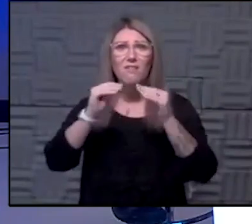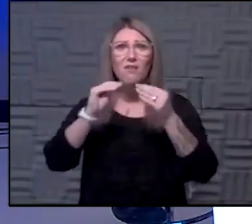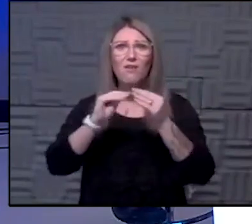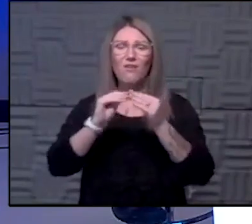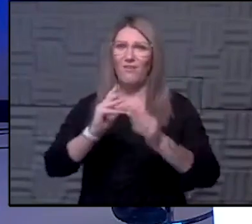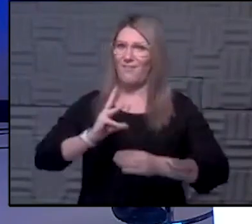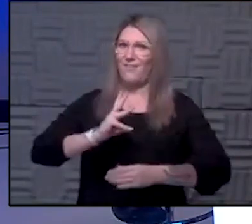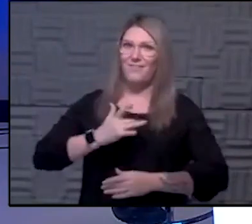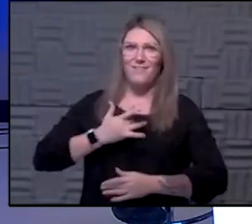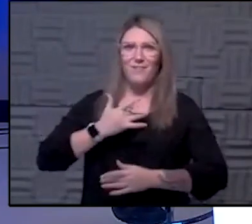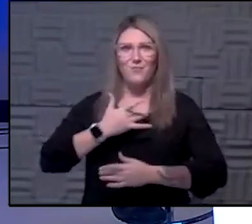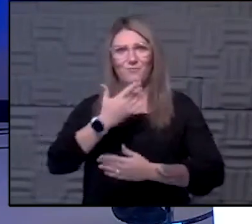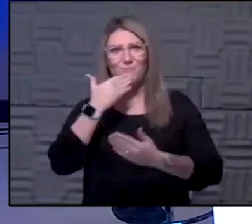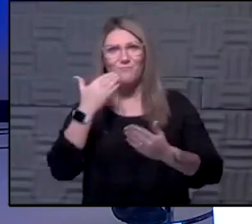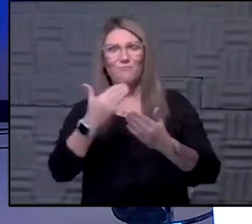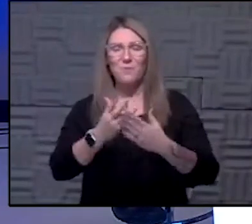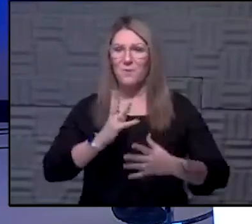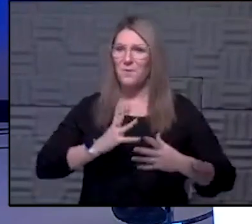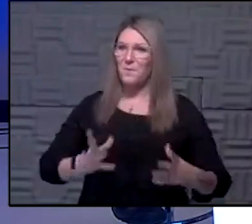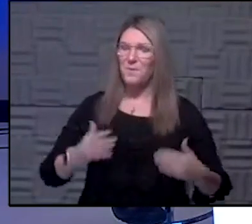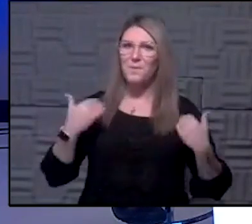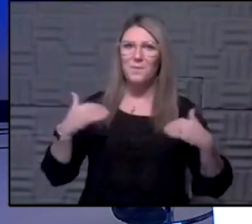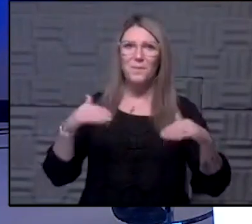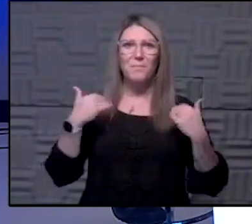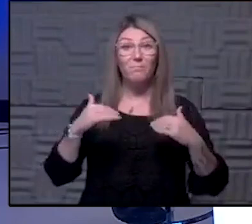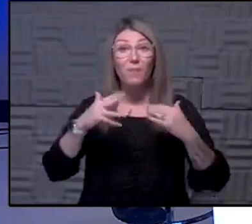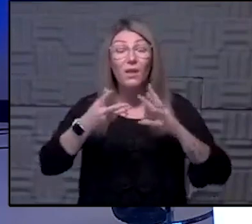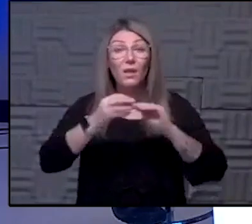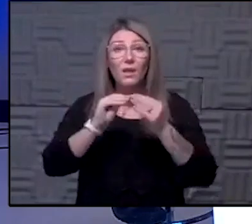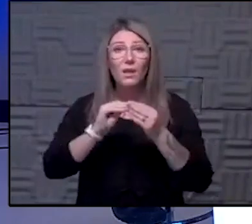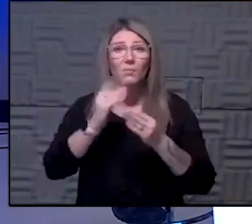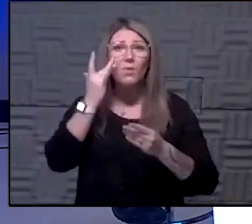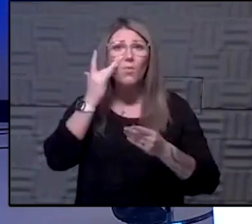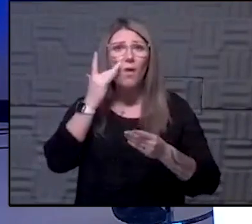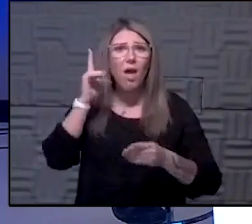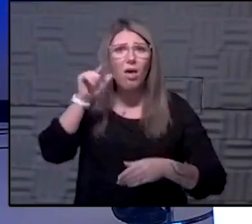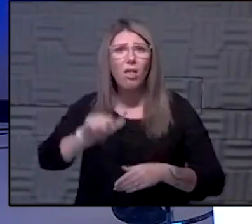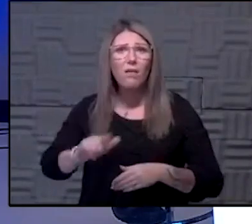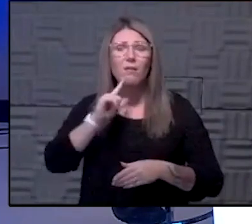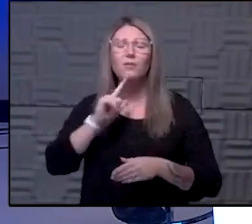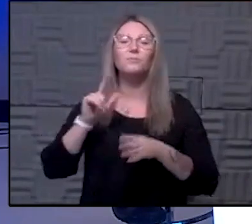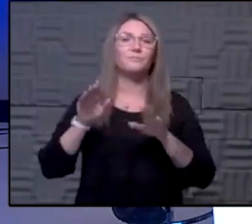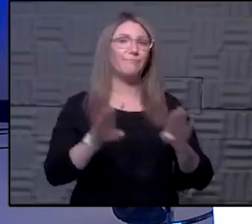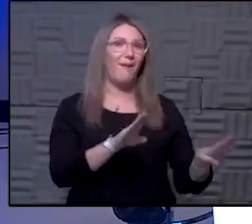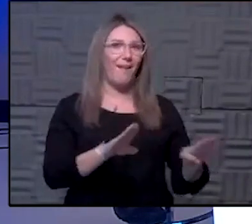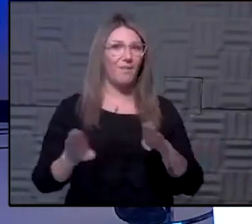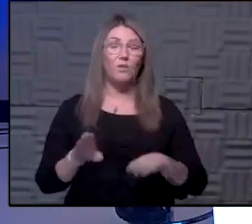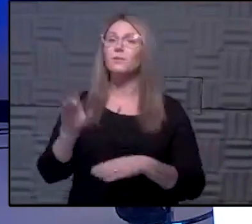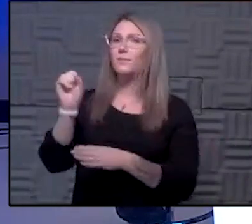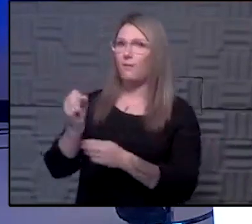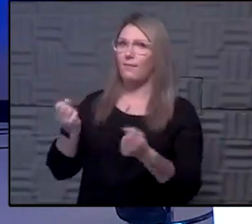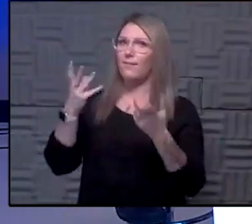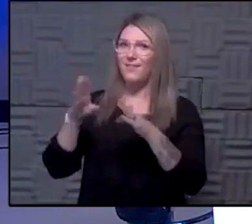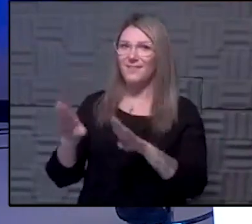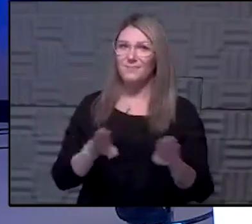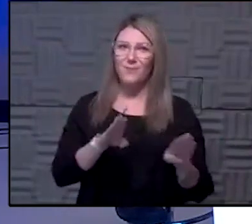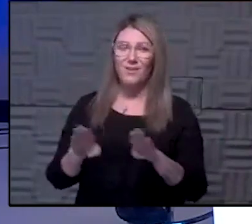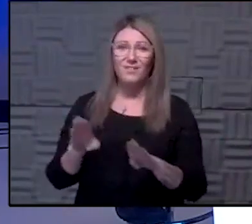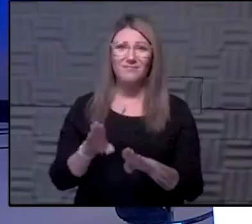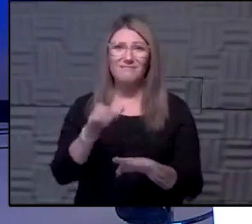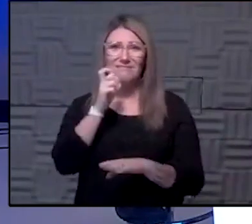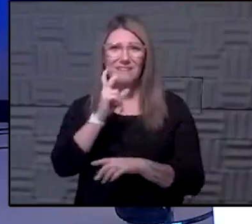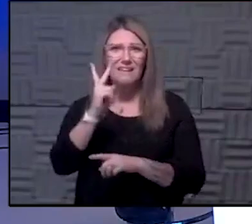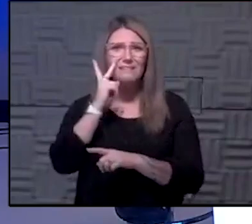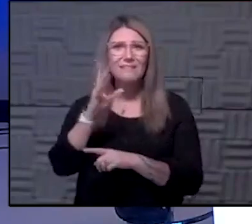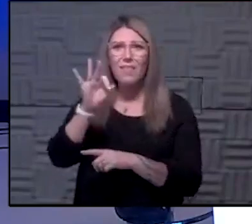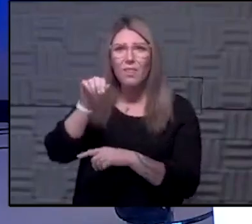feel good? And you know why the numbers are so low, Hawk? Behavior. I think a lot of it is behavior, and I think we know that because we haven't seen influenza